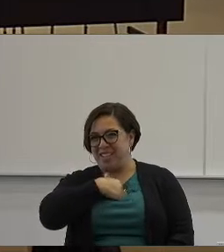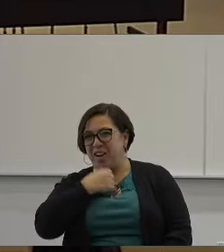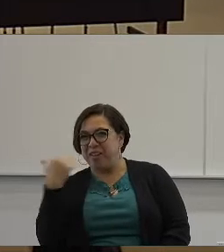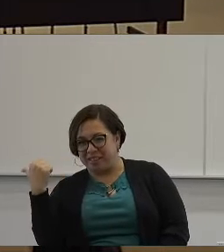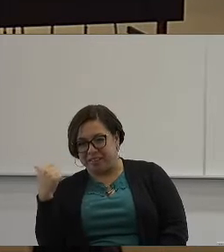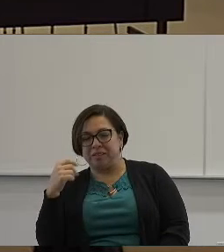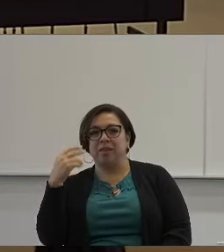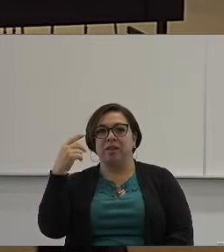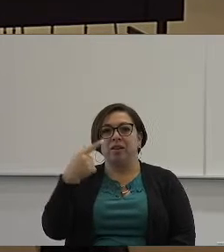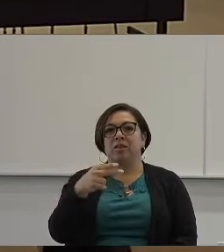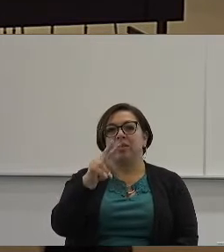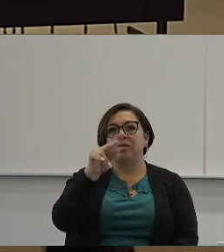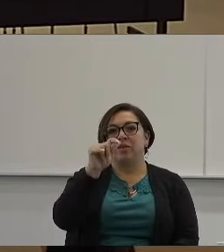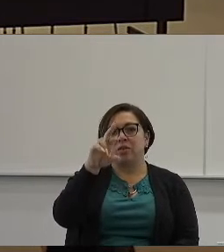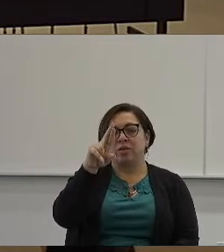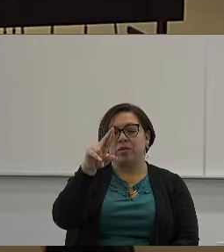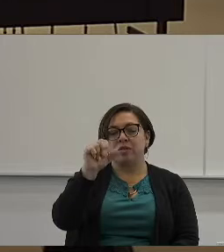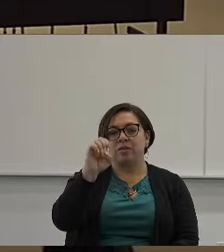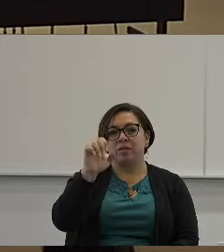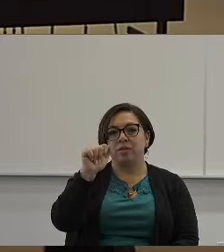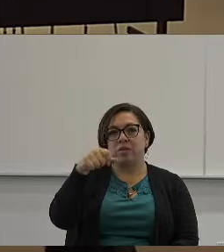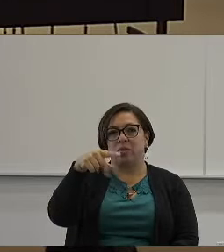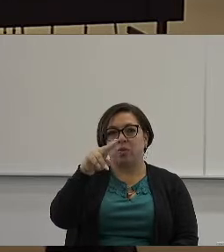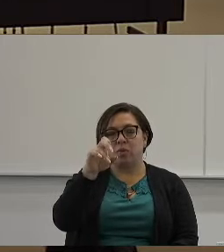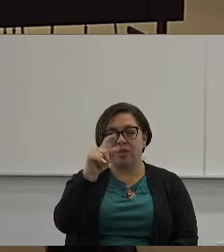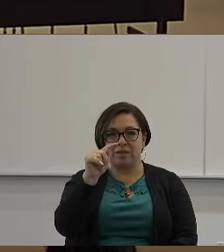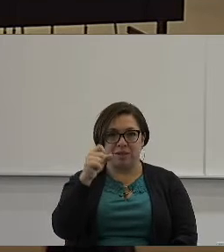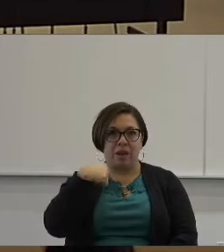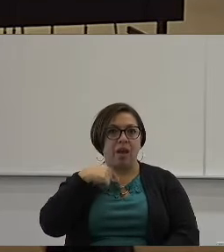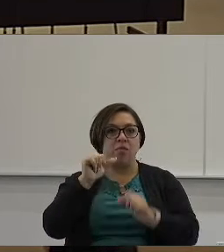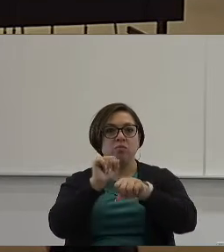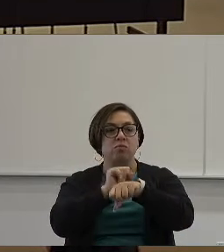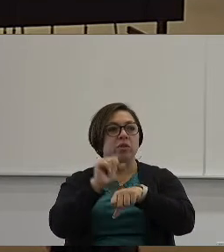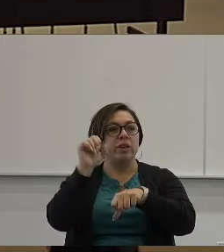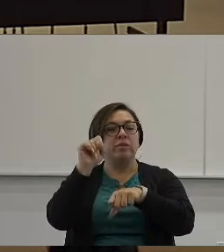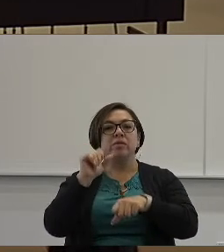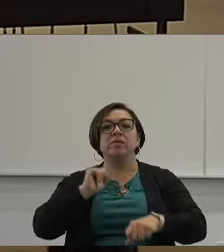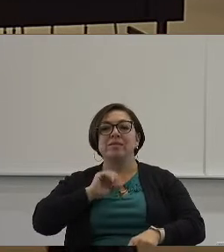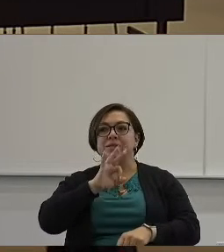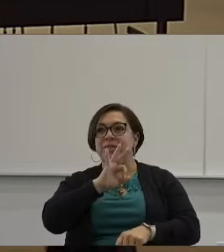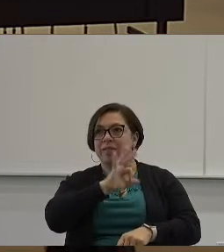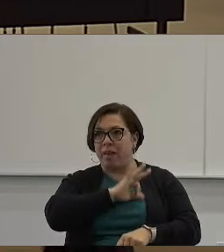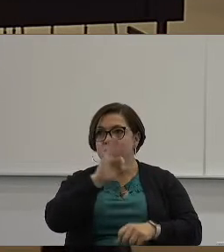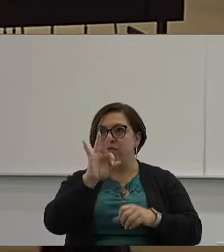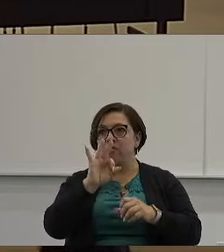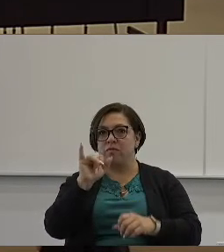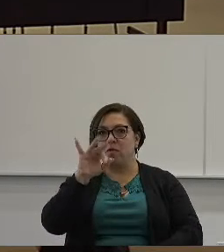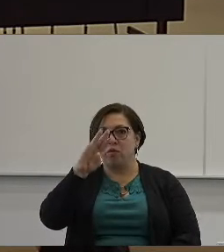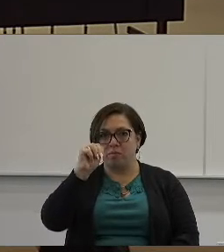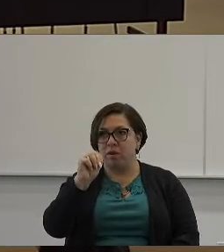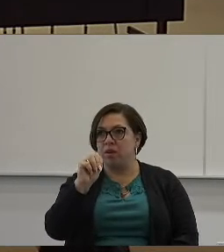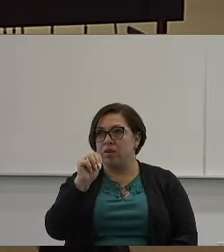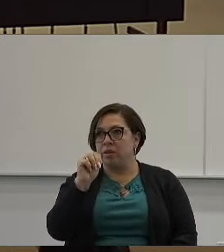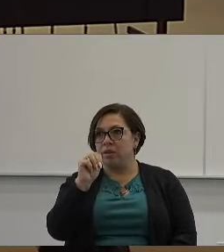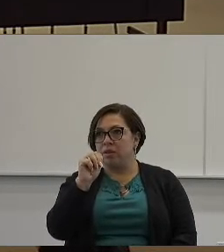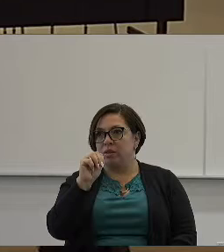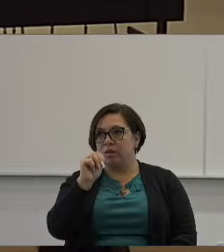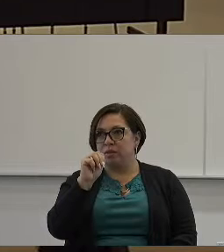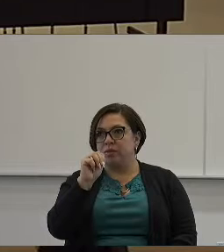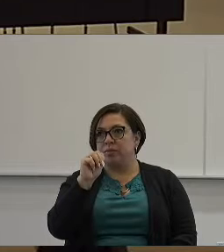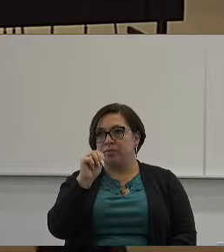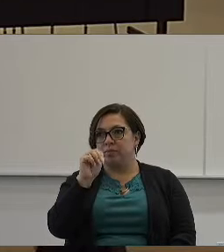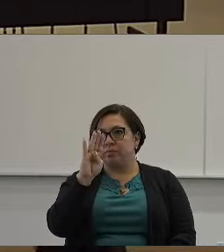My name is Gunnar Sequist, and I am with the Bickerstaff firm, and it is our pleasure and privilege to be able to assist the Community College